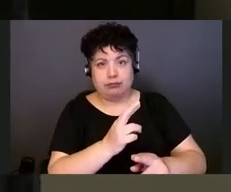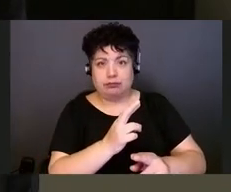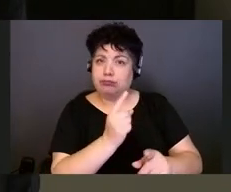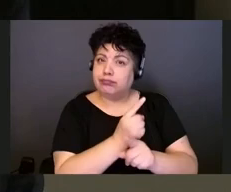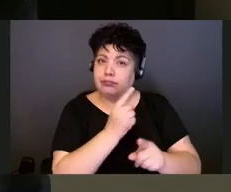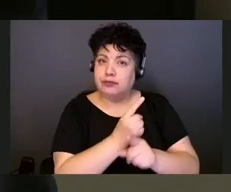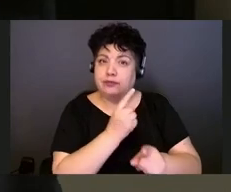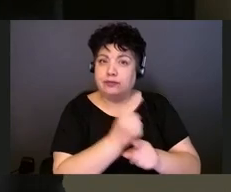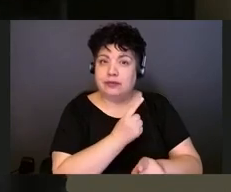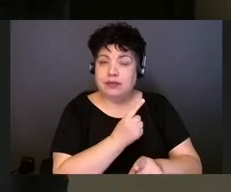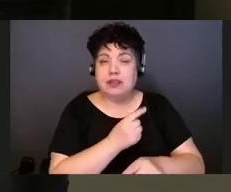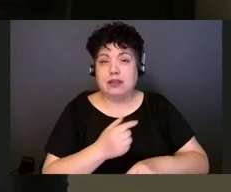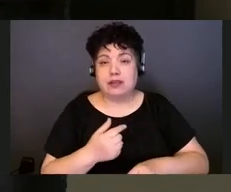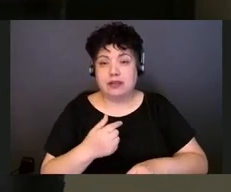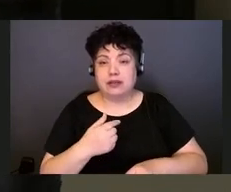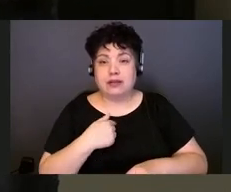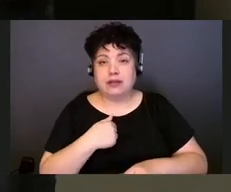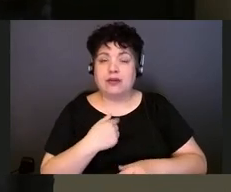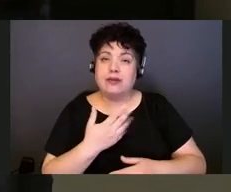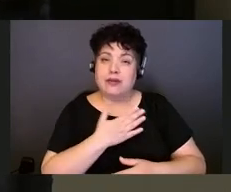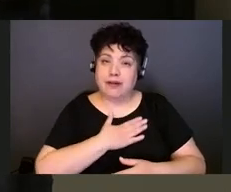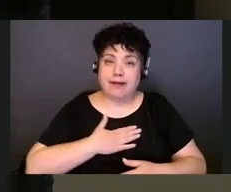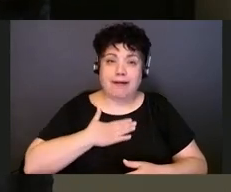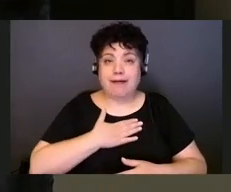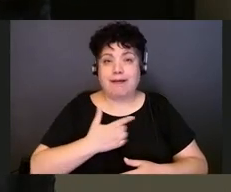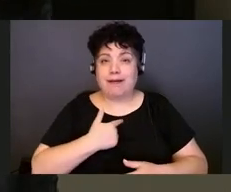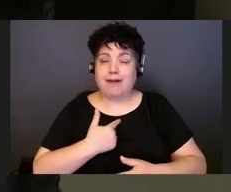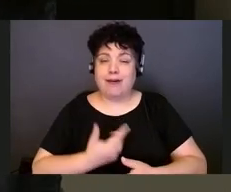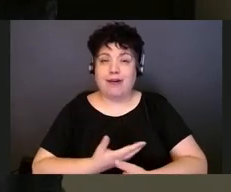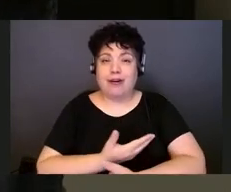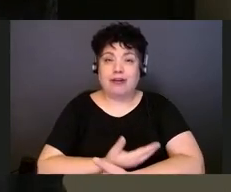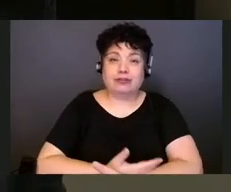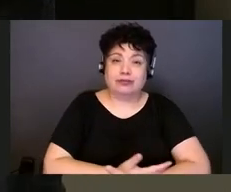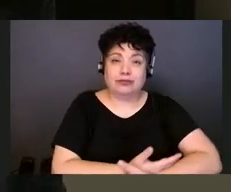I would like to rock children and sing for them,